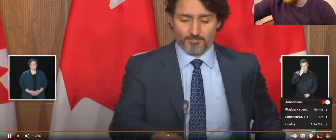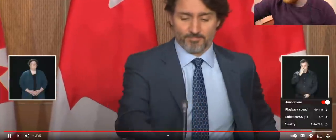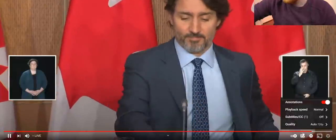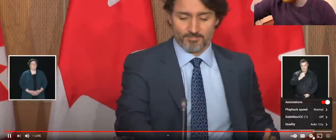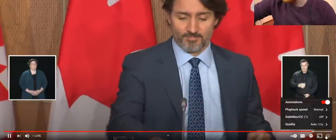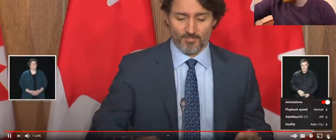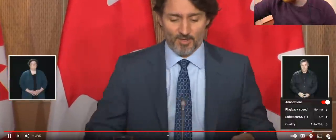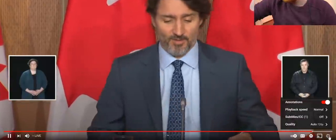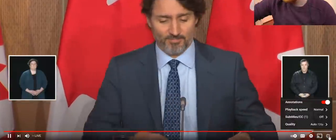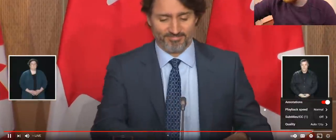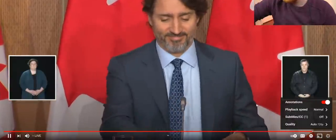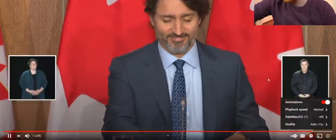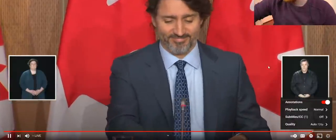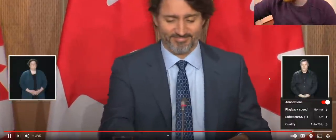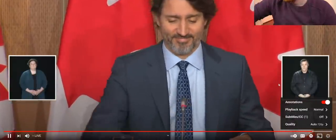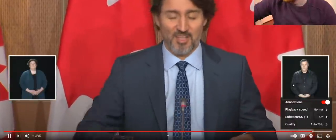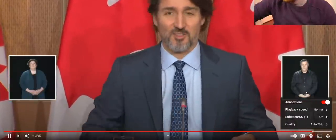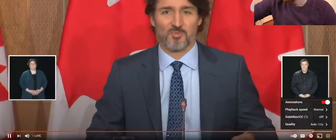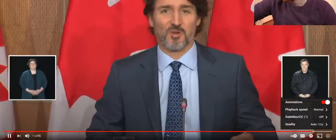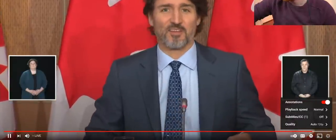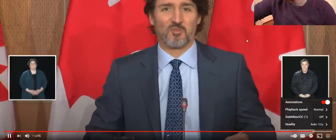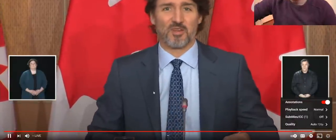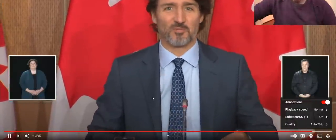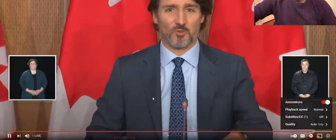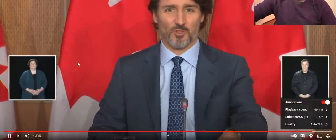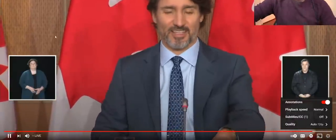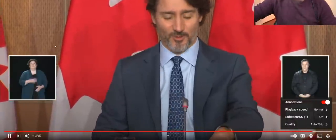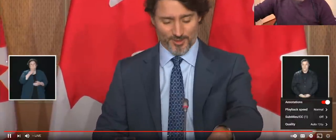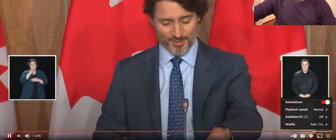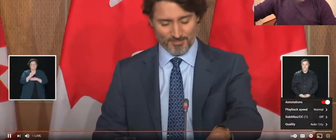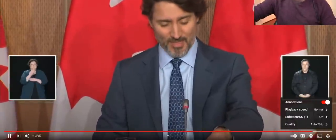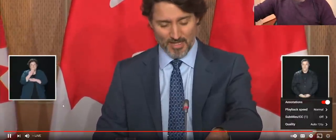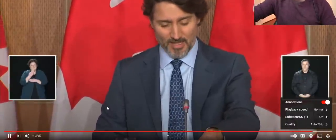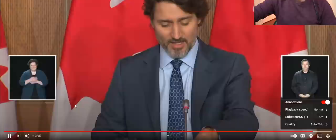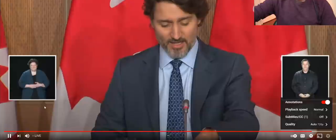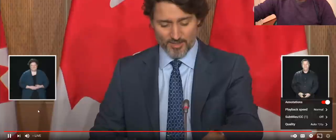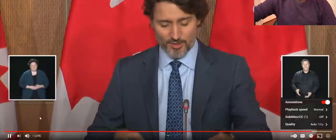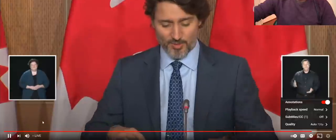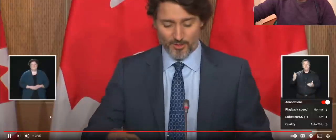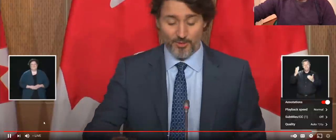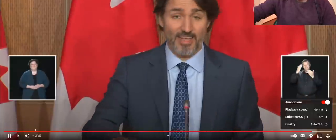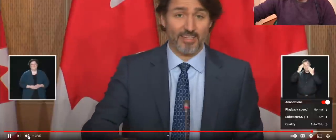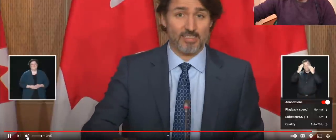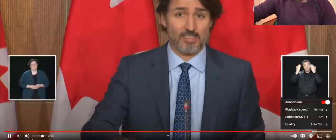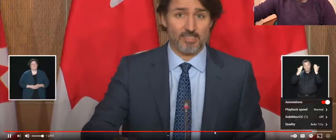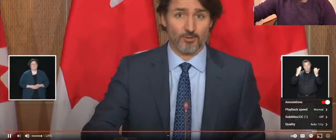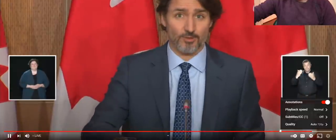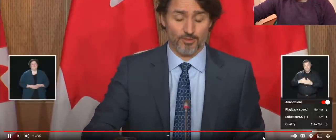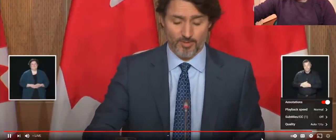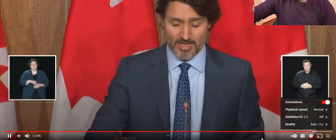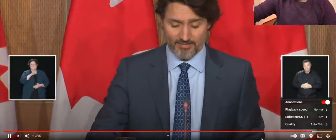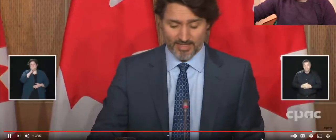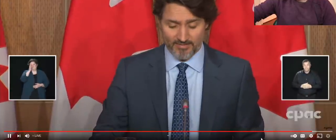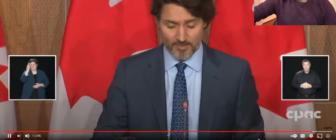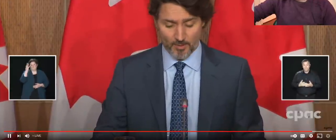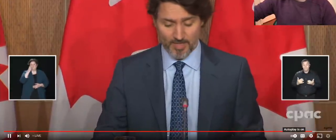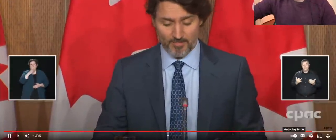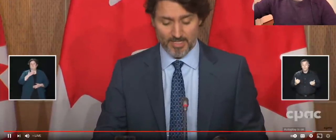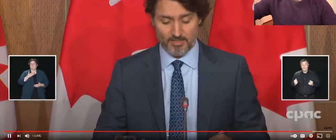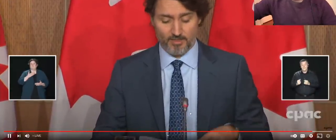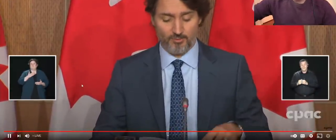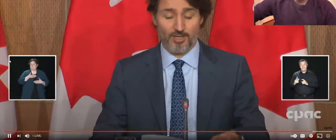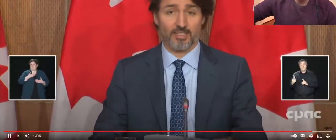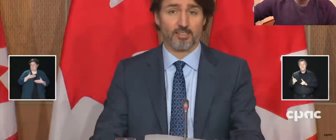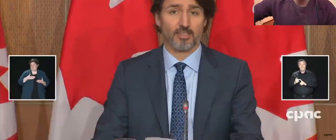Oh, okay, something's up with the audio. Oh, there we go. It was just morning, everyone. Bonjour à tous. Je suis heureux d'être ici aujourd'hui avec la